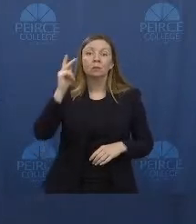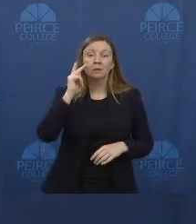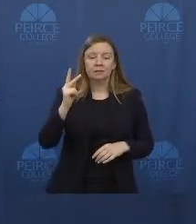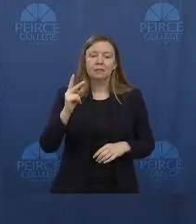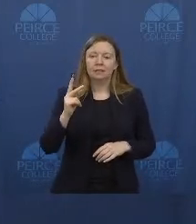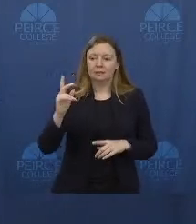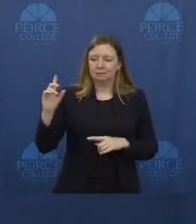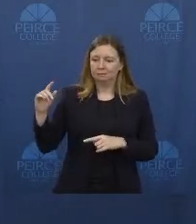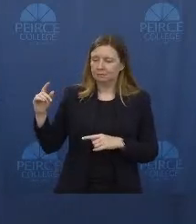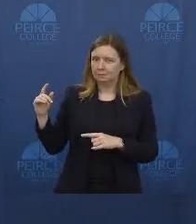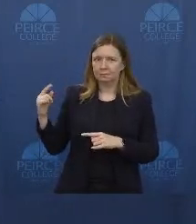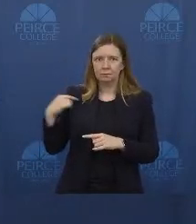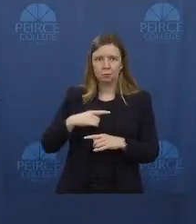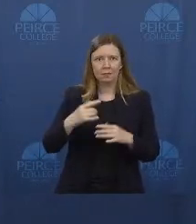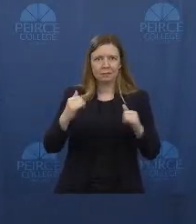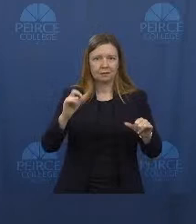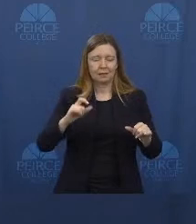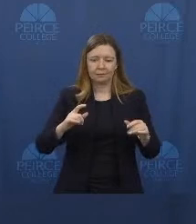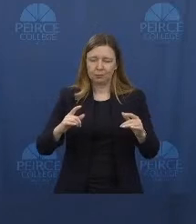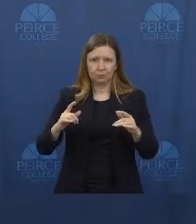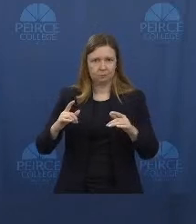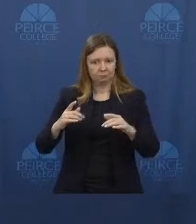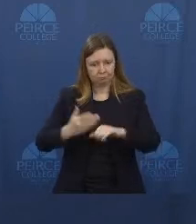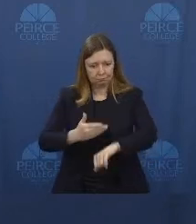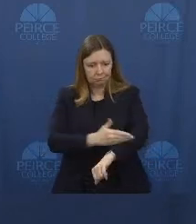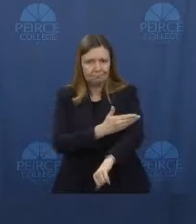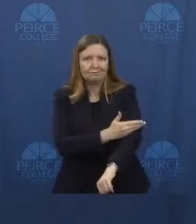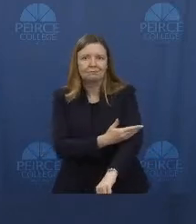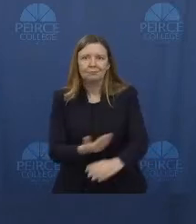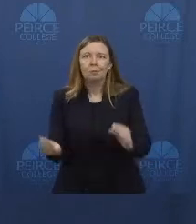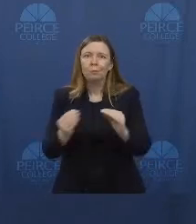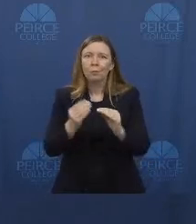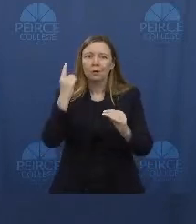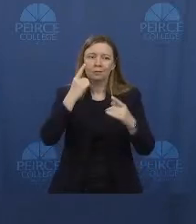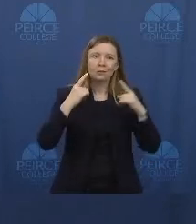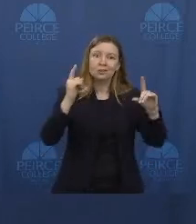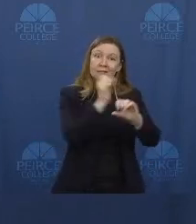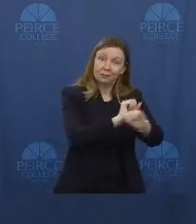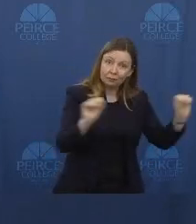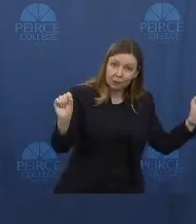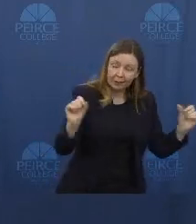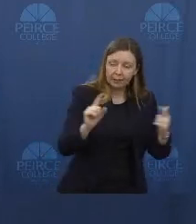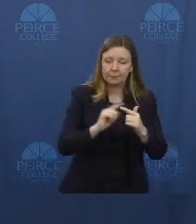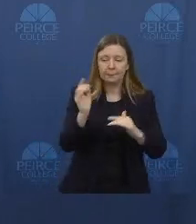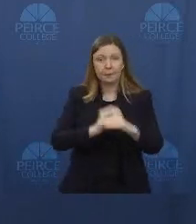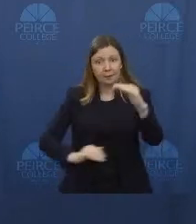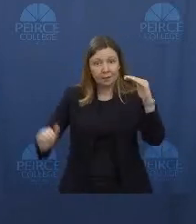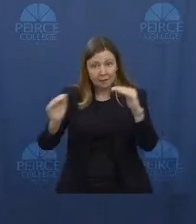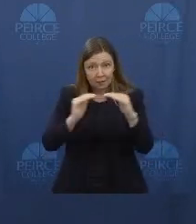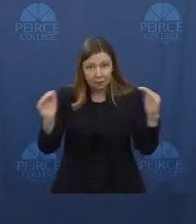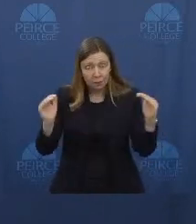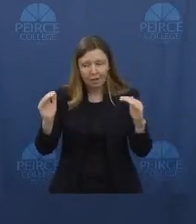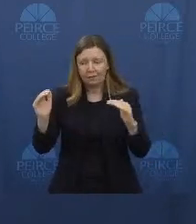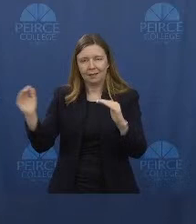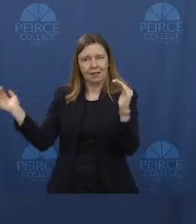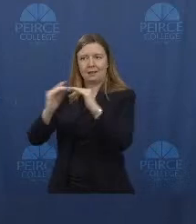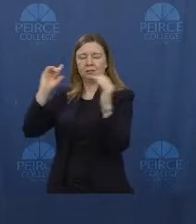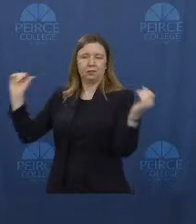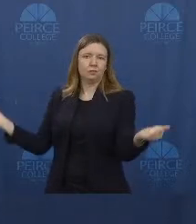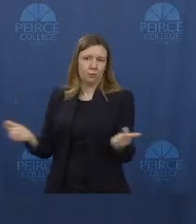a long way we still have to go towards achieving freedom, equality, and justice for